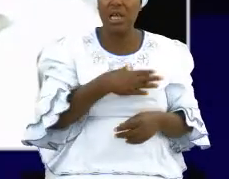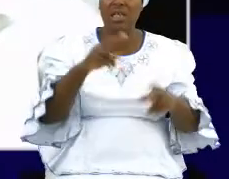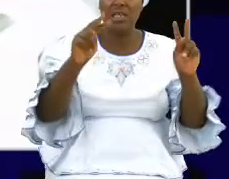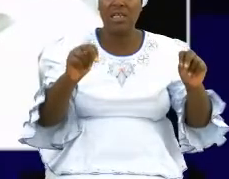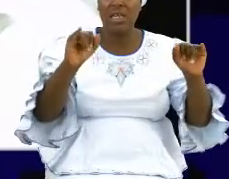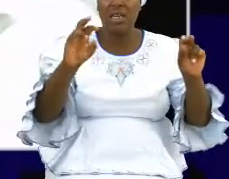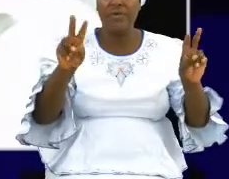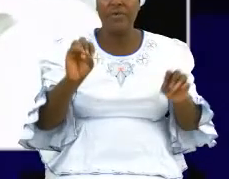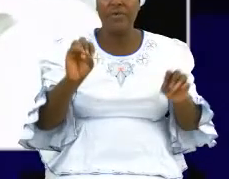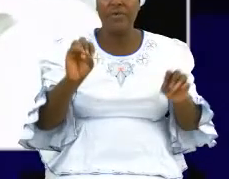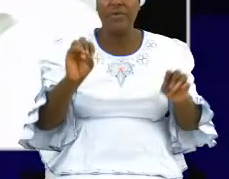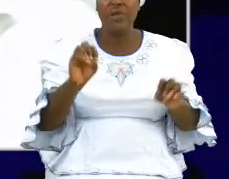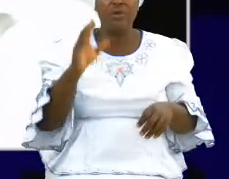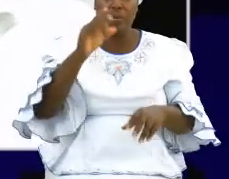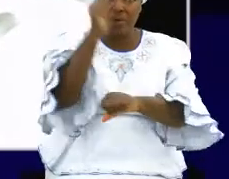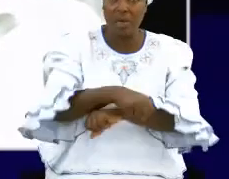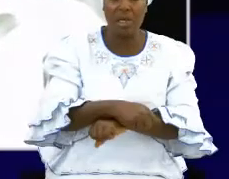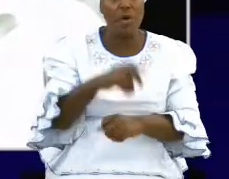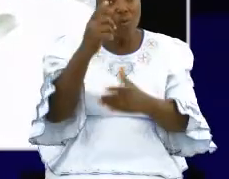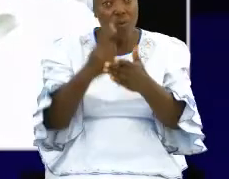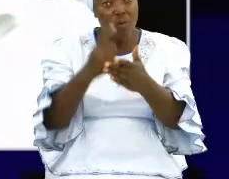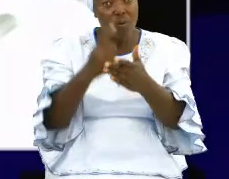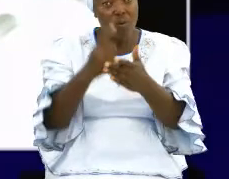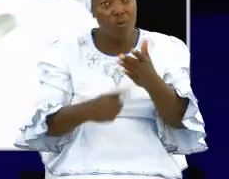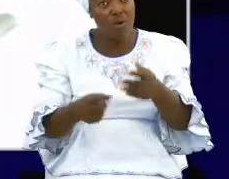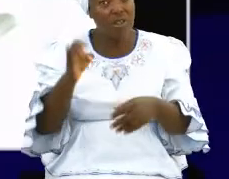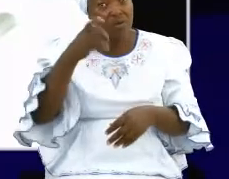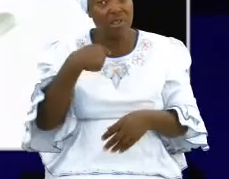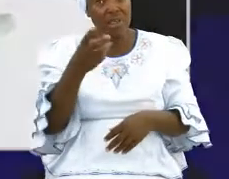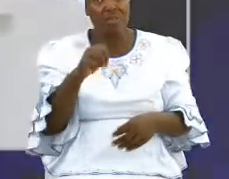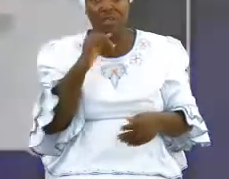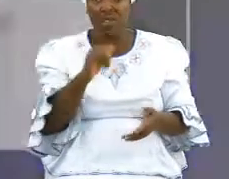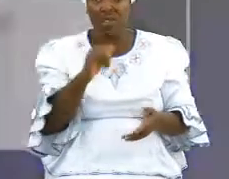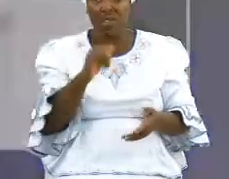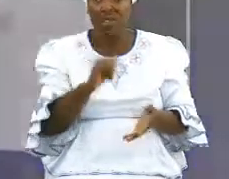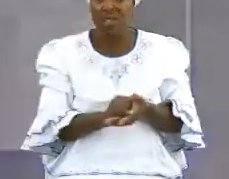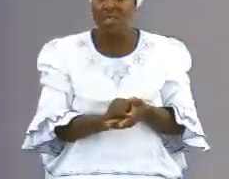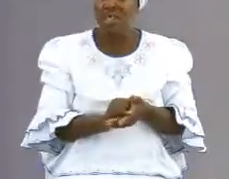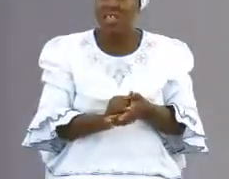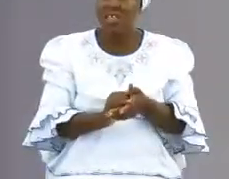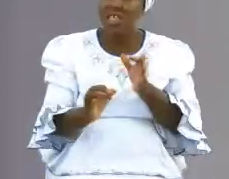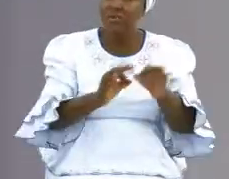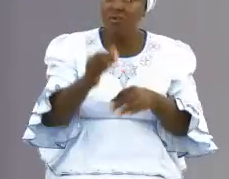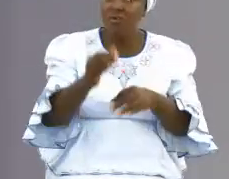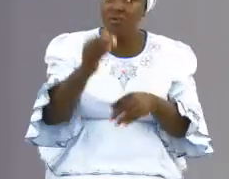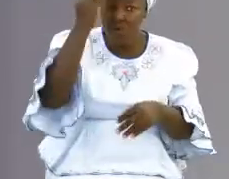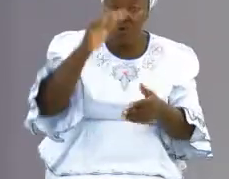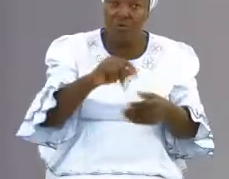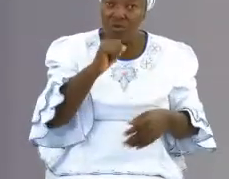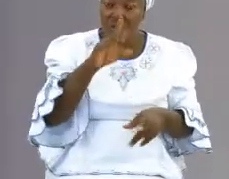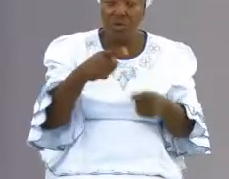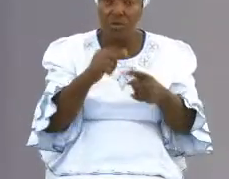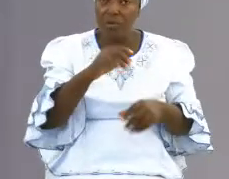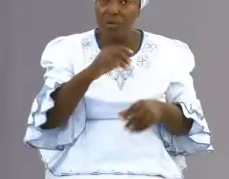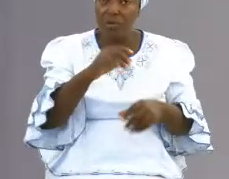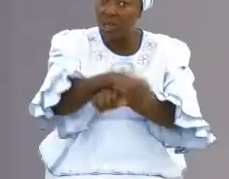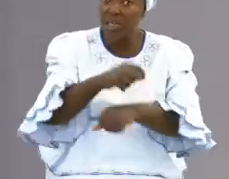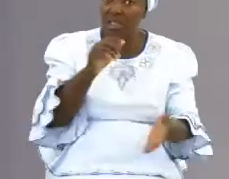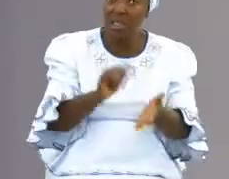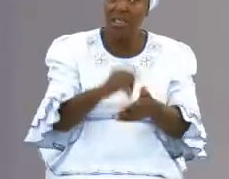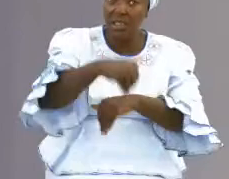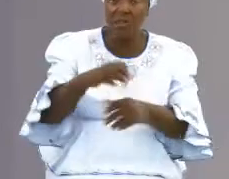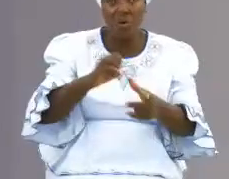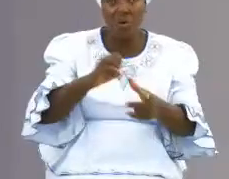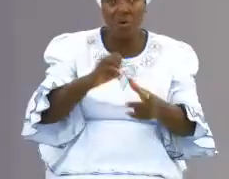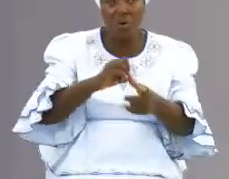overthrown. What he was telling them is that they were not going to be overthrown that night, not even that week,